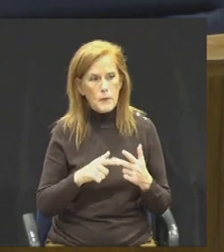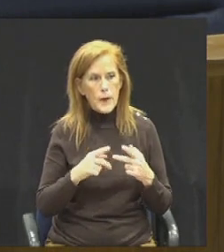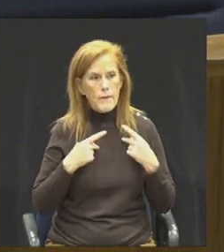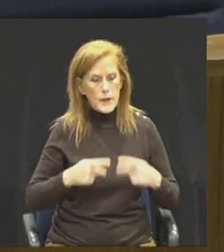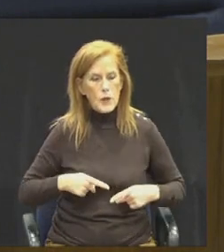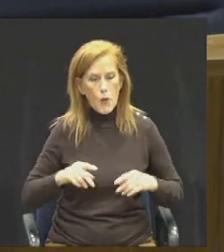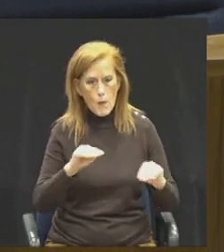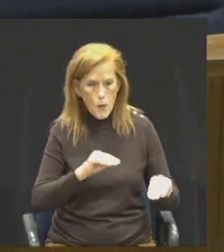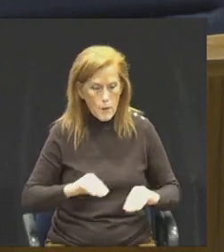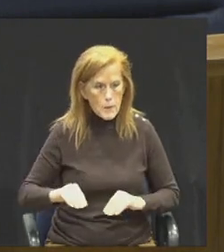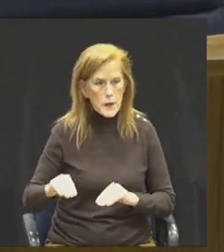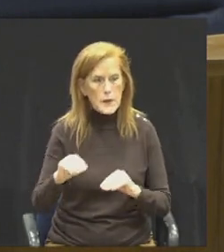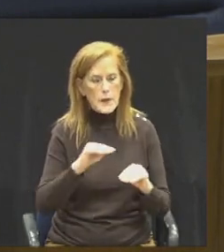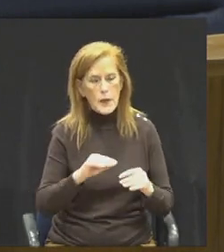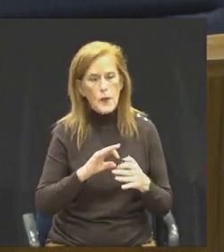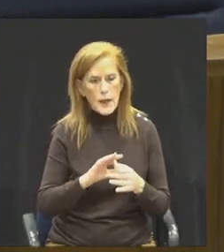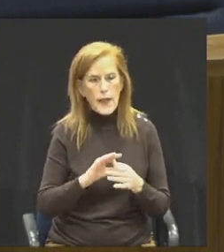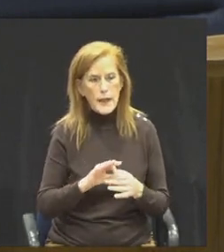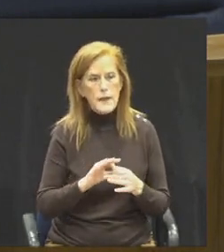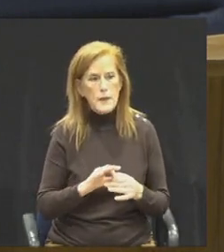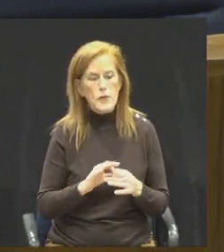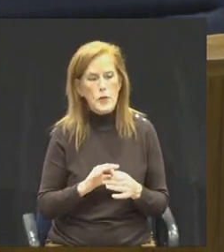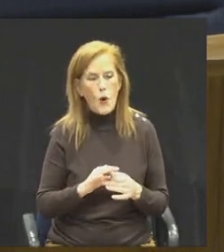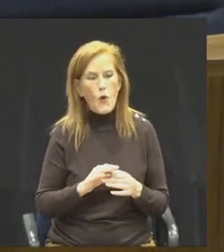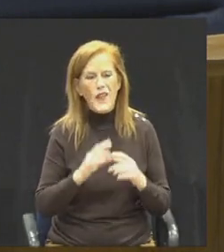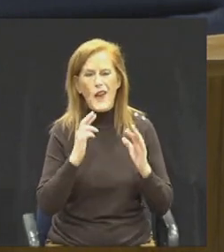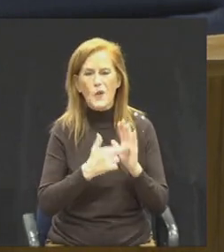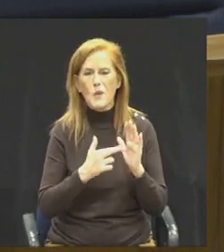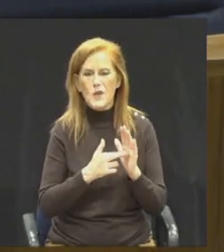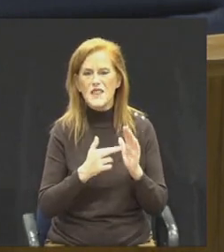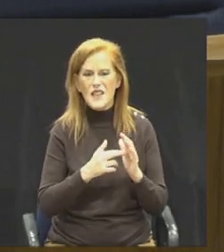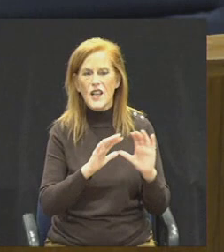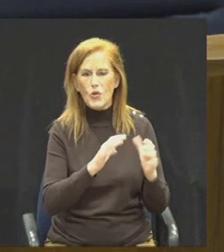physical mobility related as well.